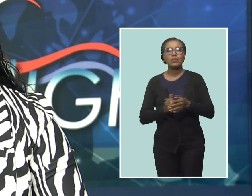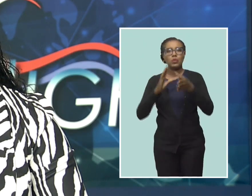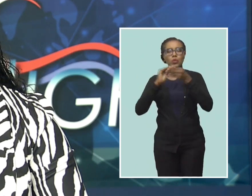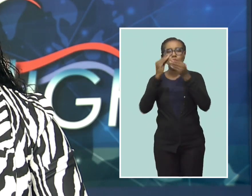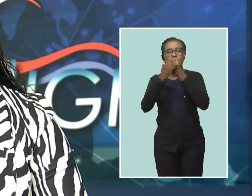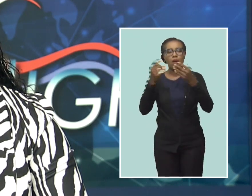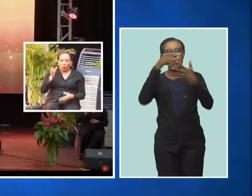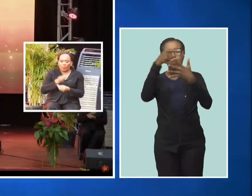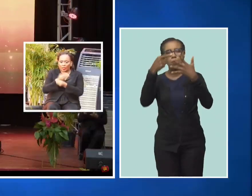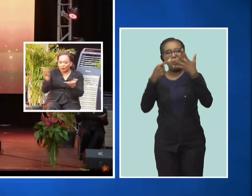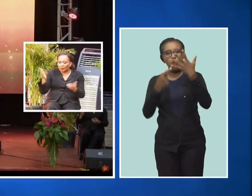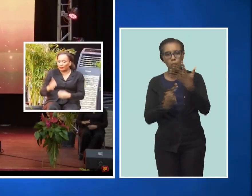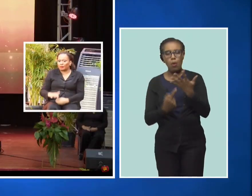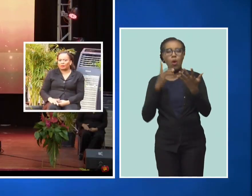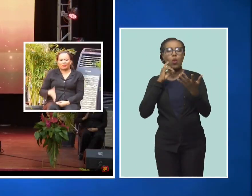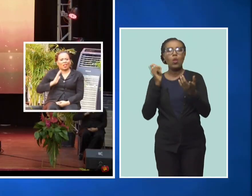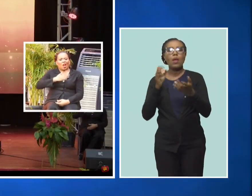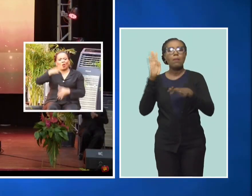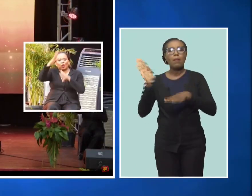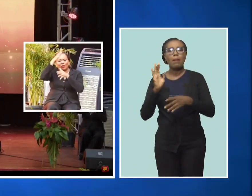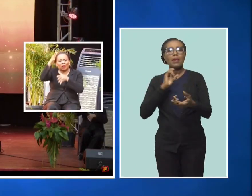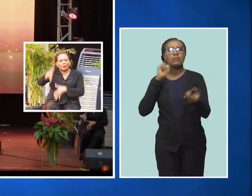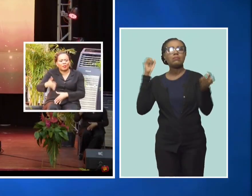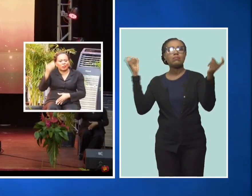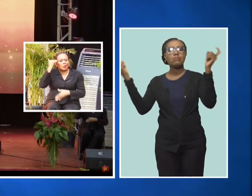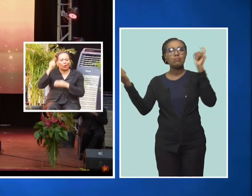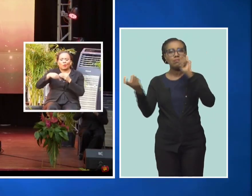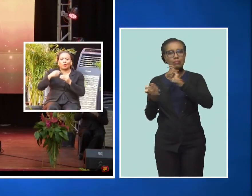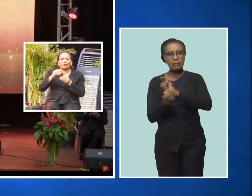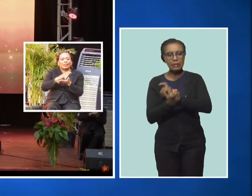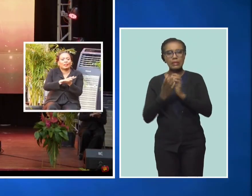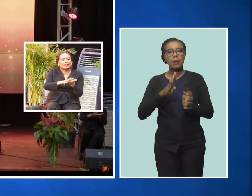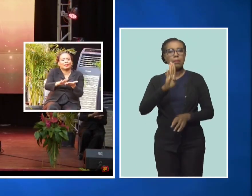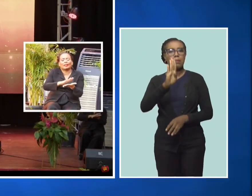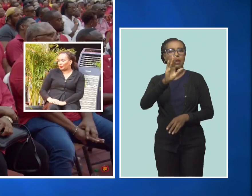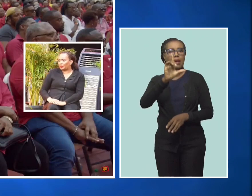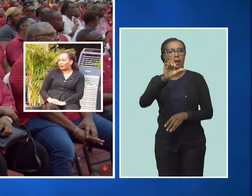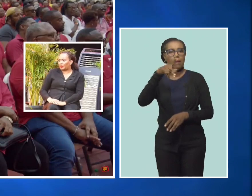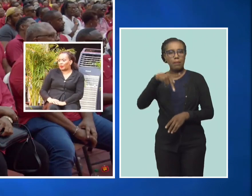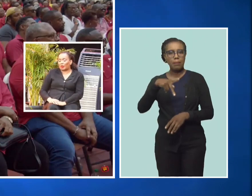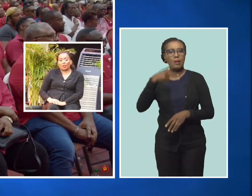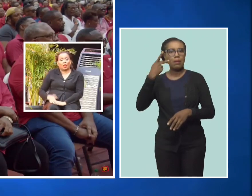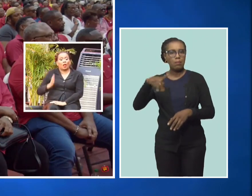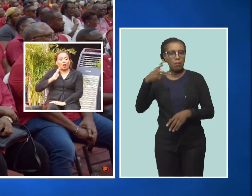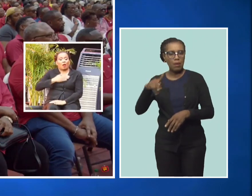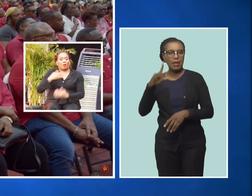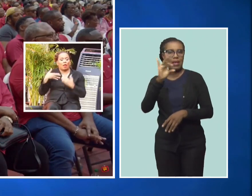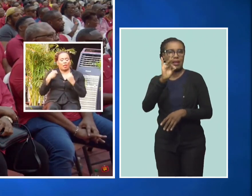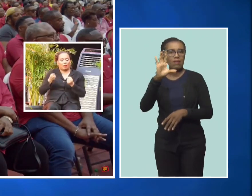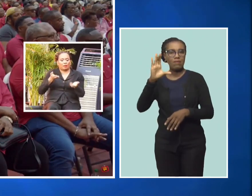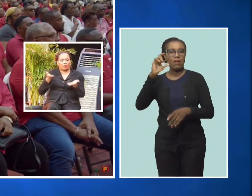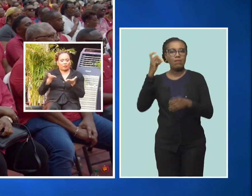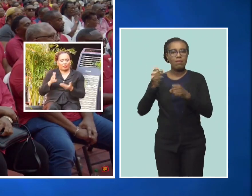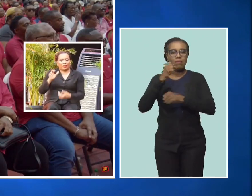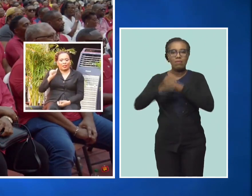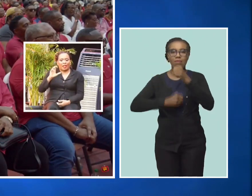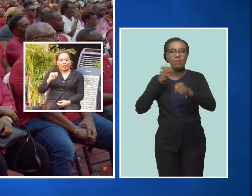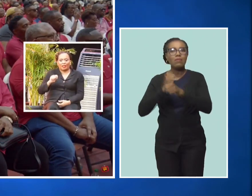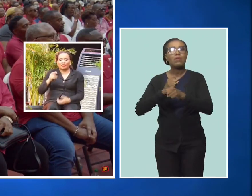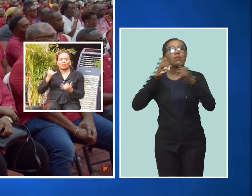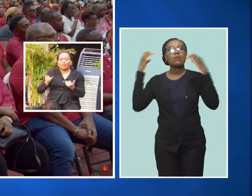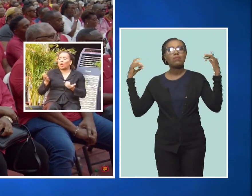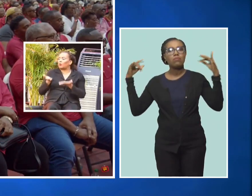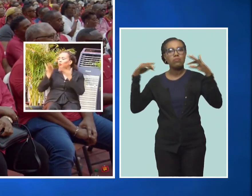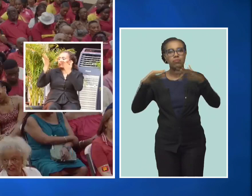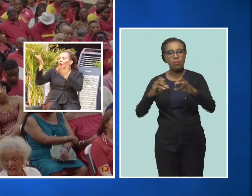the Beacons of Barbados Renewal as she addressed the Barbados Labour Party's 85th annual conference. Ms. Motley told those gathered